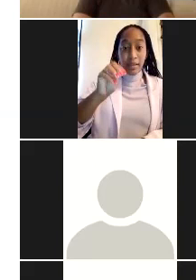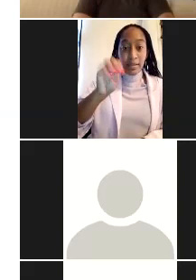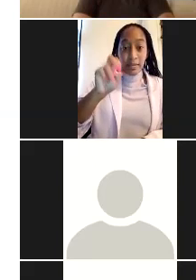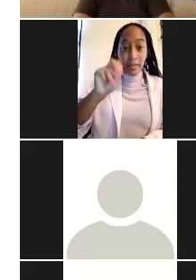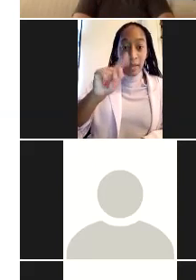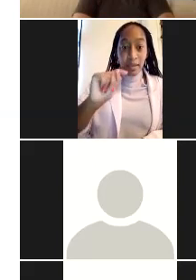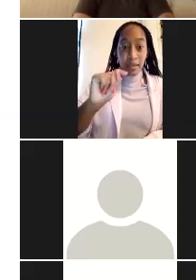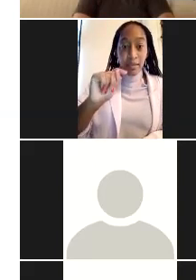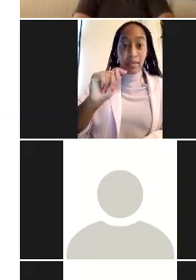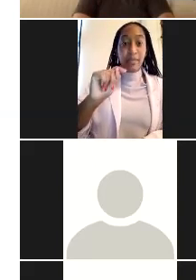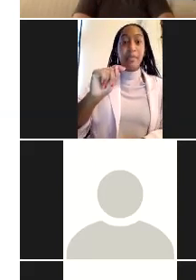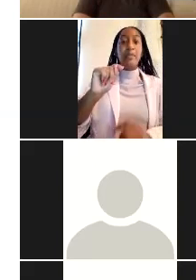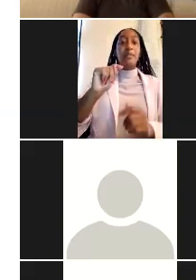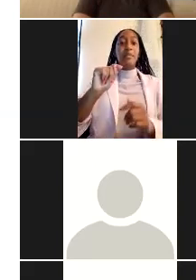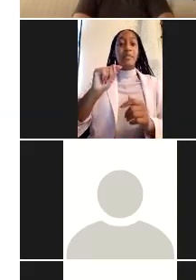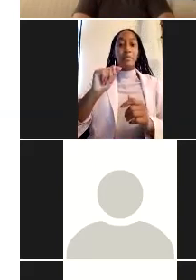then